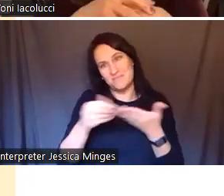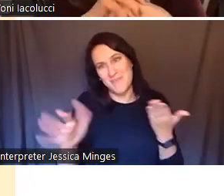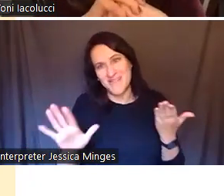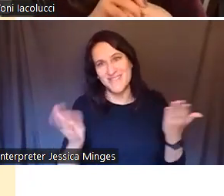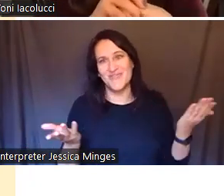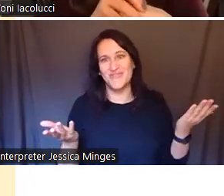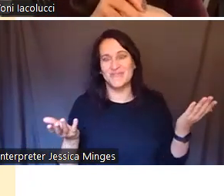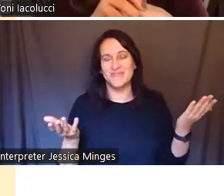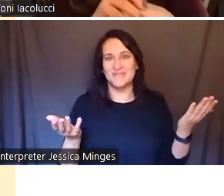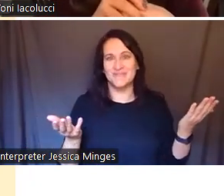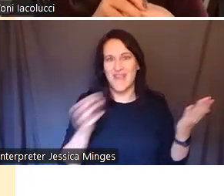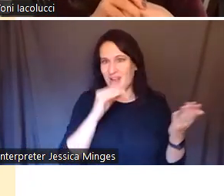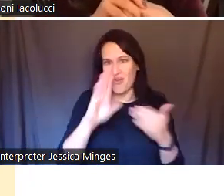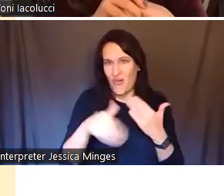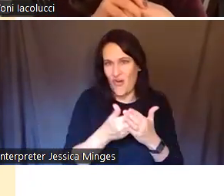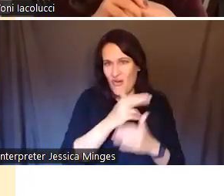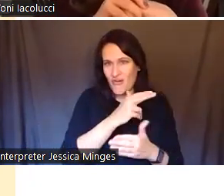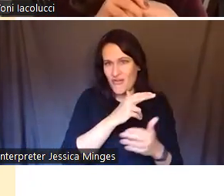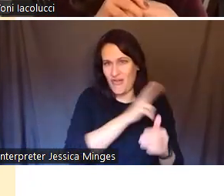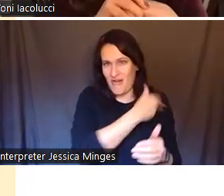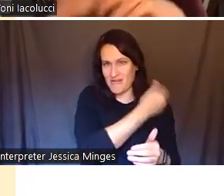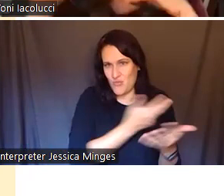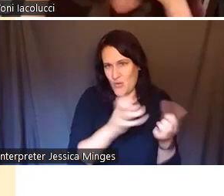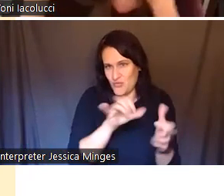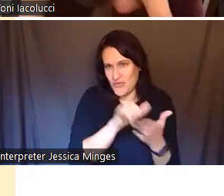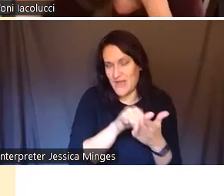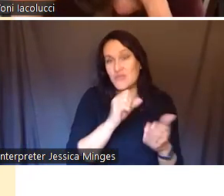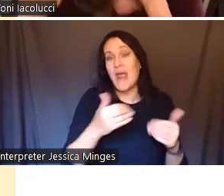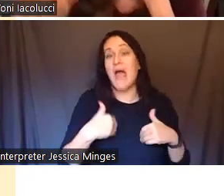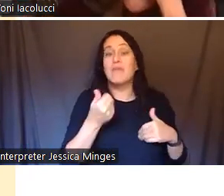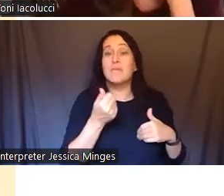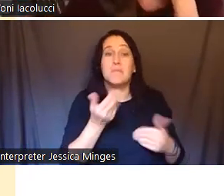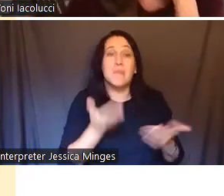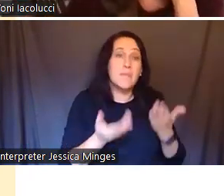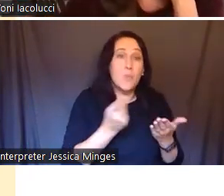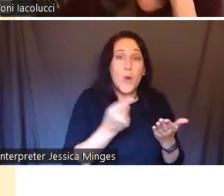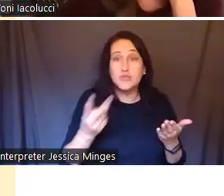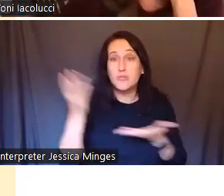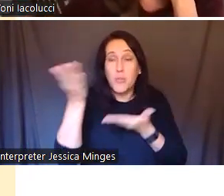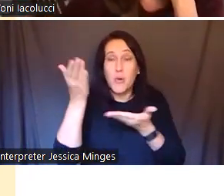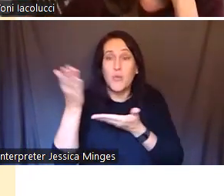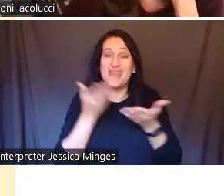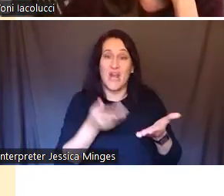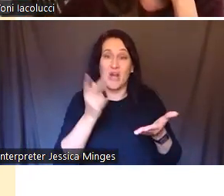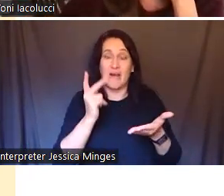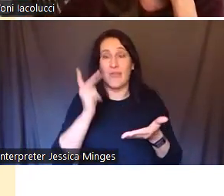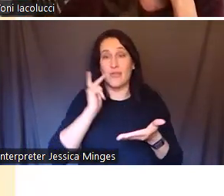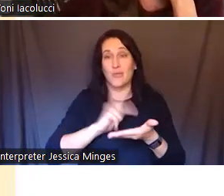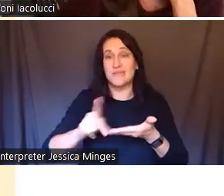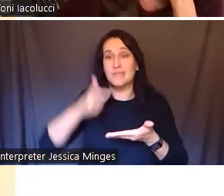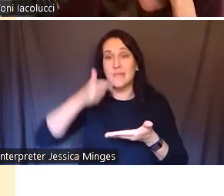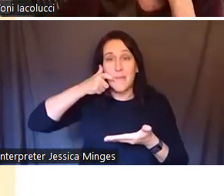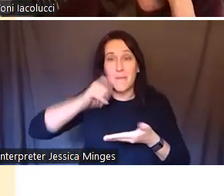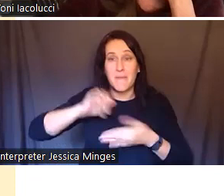not all facilities want to do that. So to have a couple of hearing loops, either maybe at a reception desk, because the patient sees that